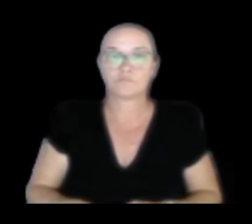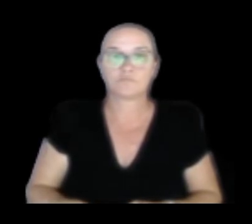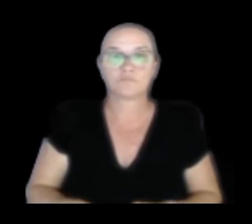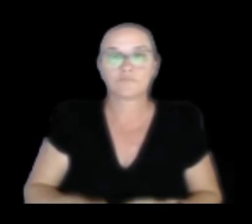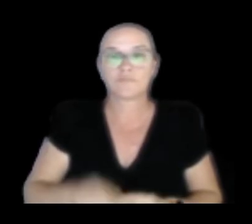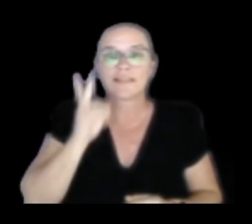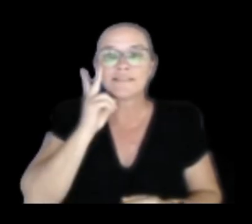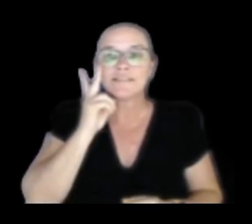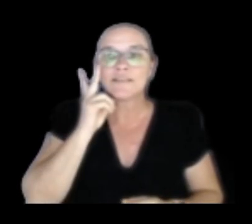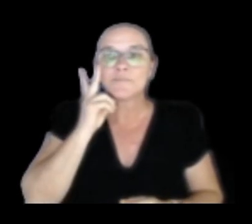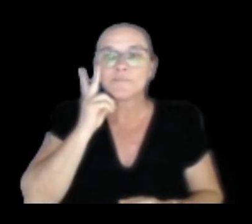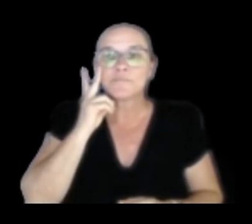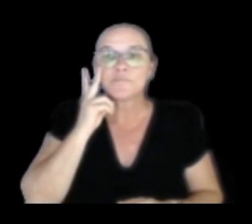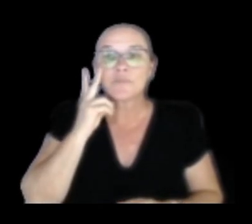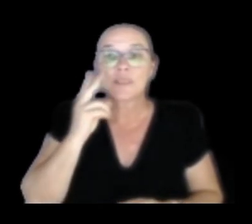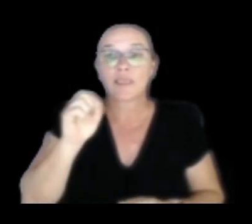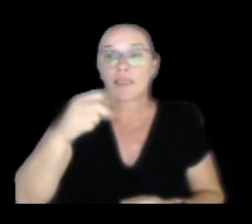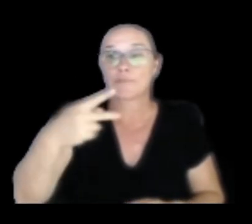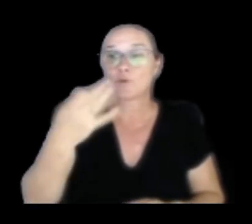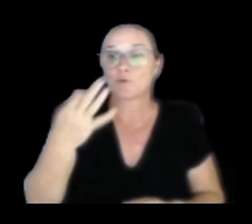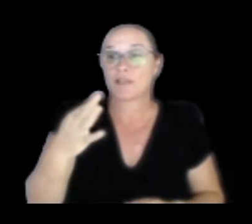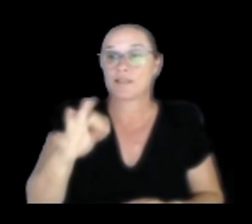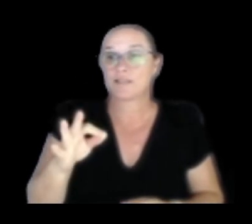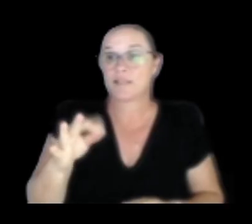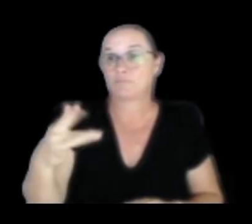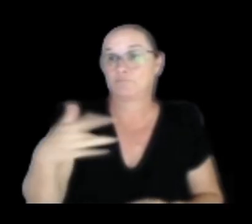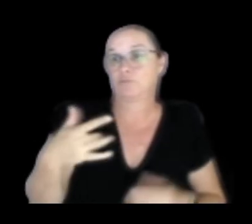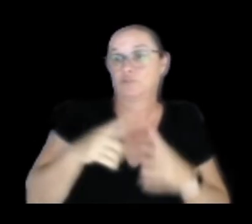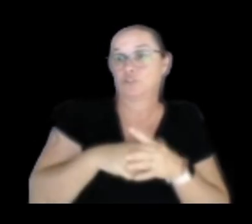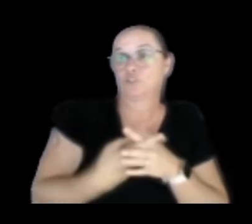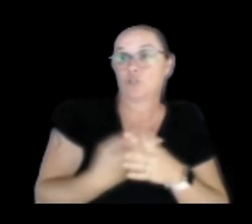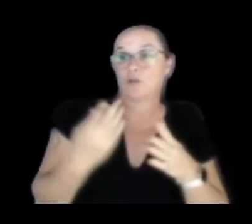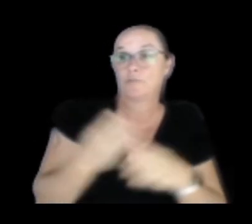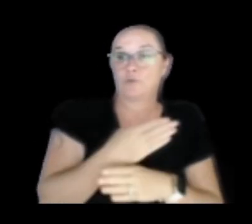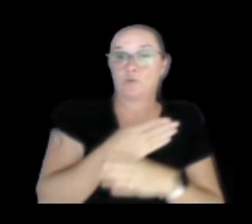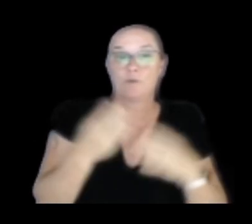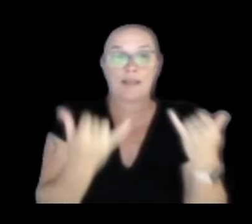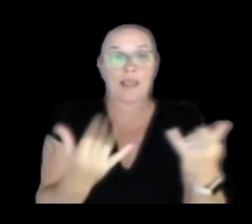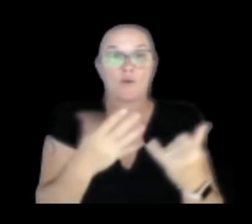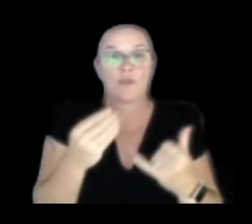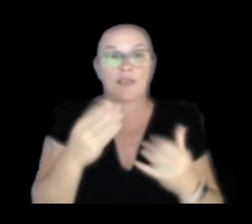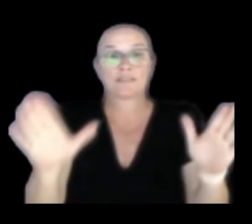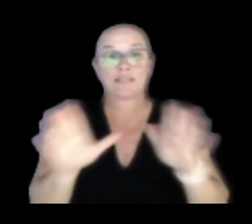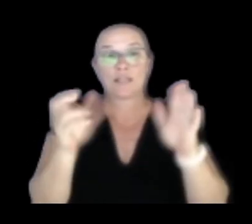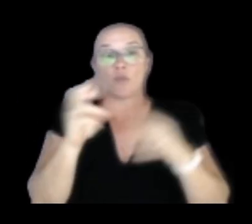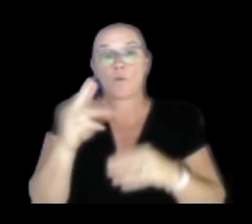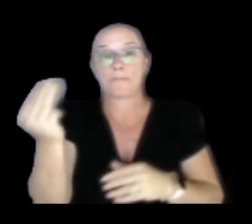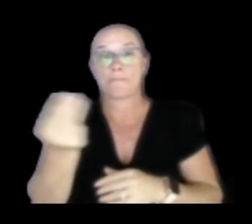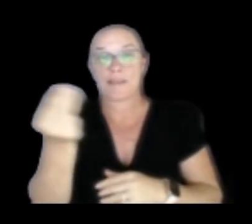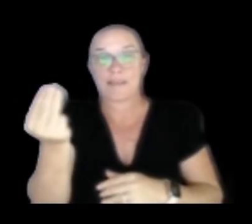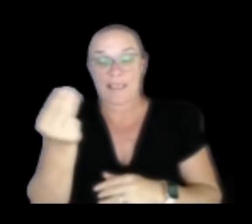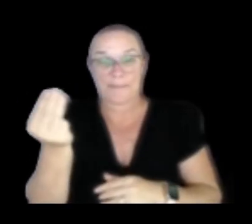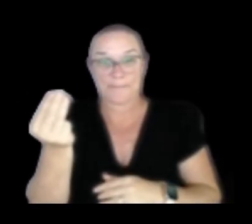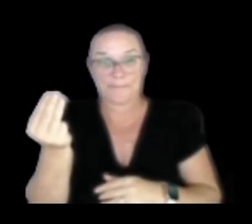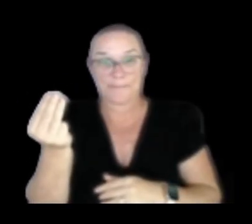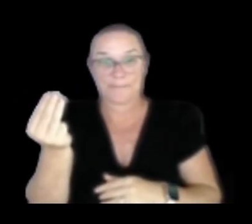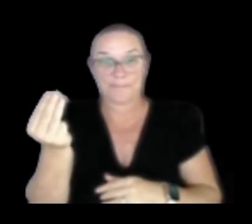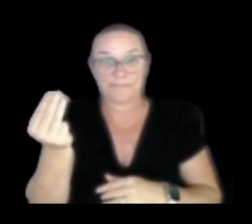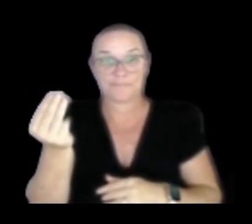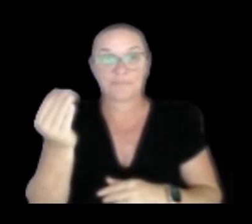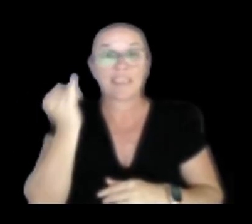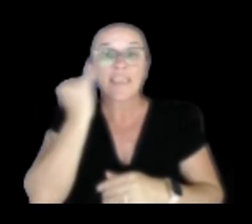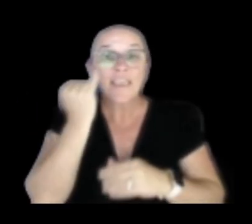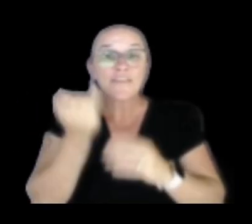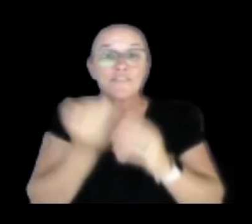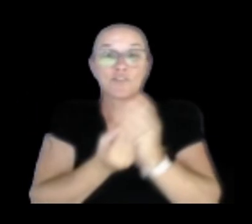let's see here, episode 19 is likely to start sometime between now and Sunday or Monday at the latest, if the eruption